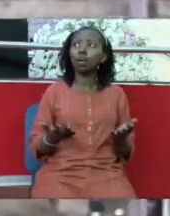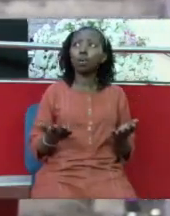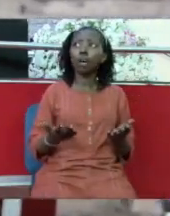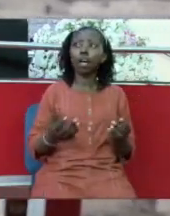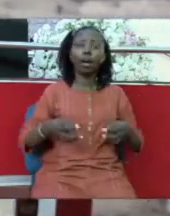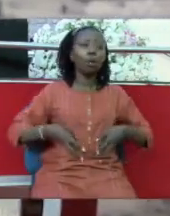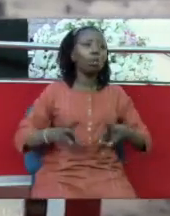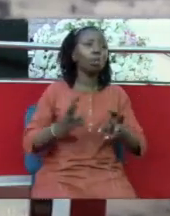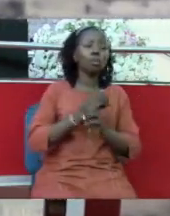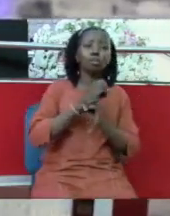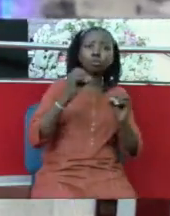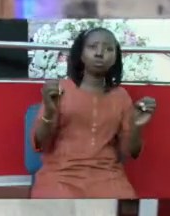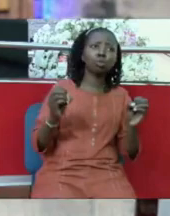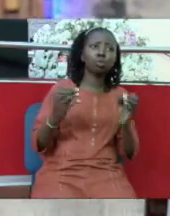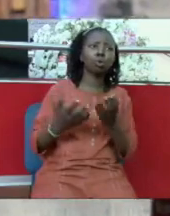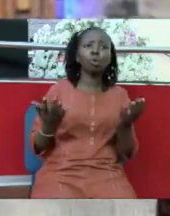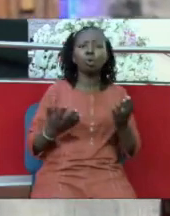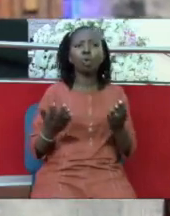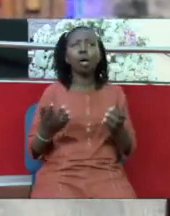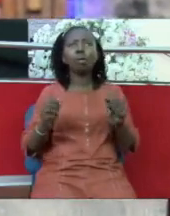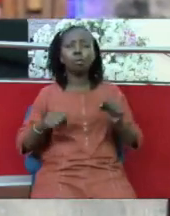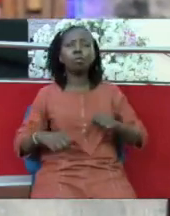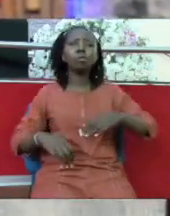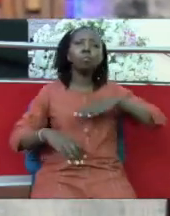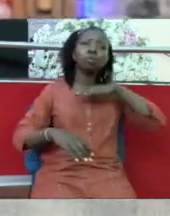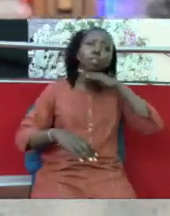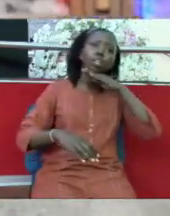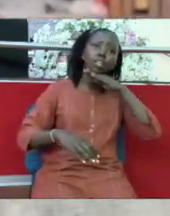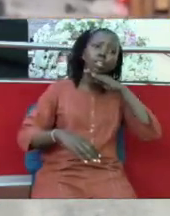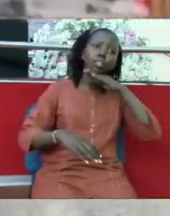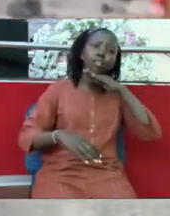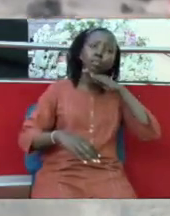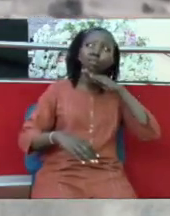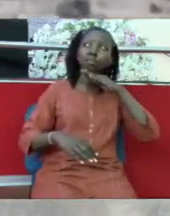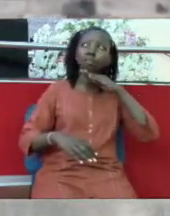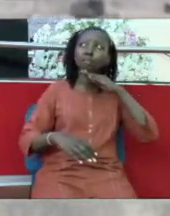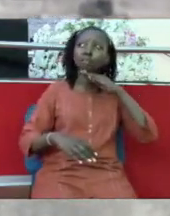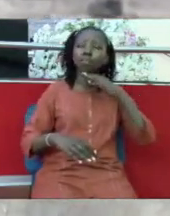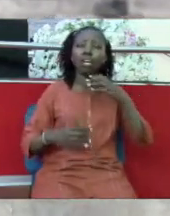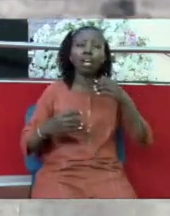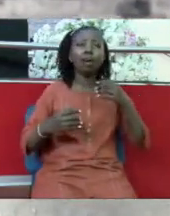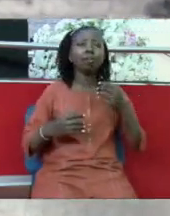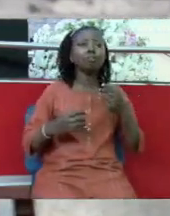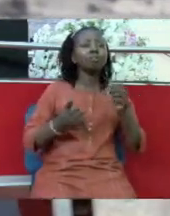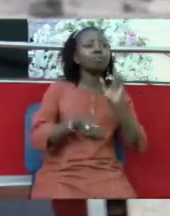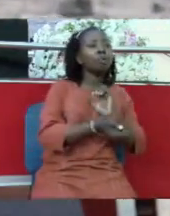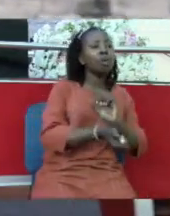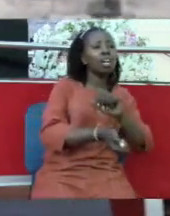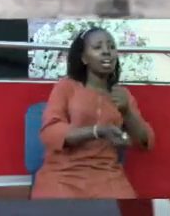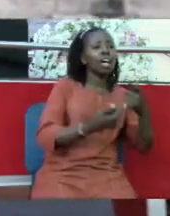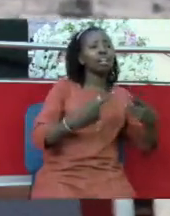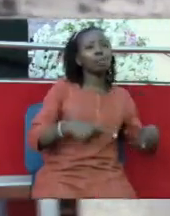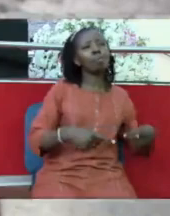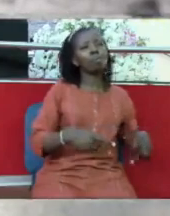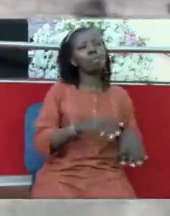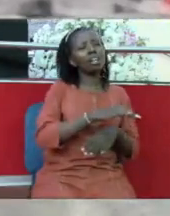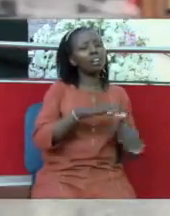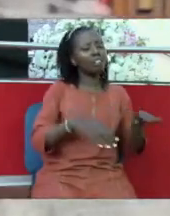When it looks they were going to perish, him and the other passengers, and everything that was in the